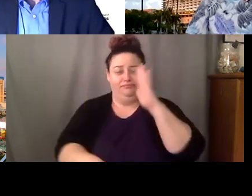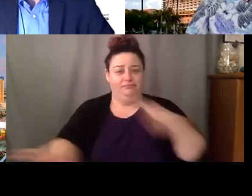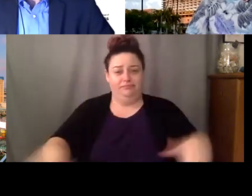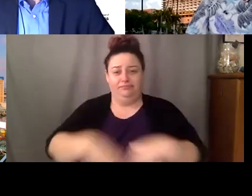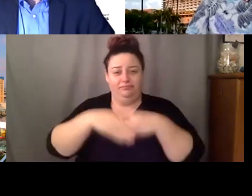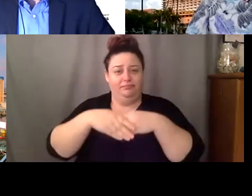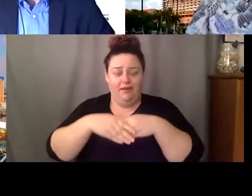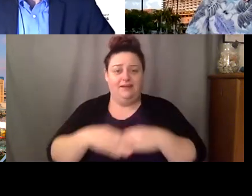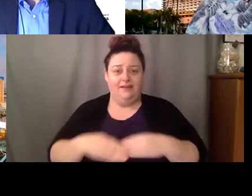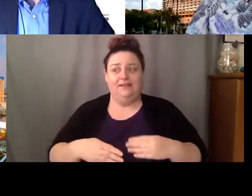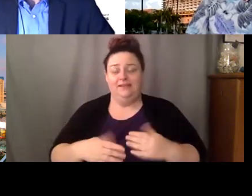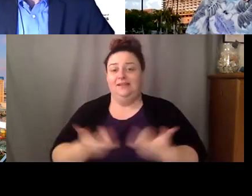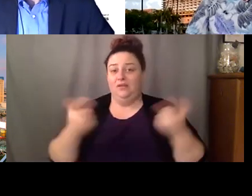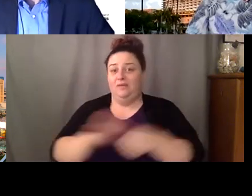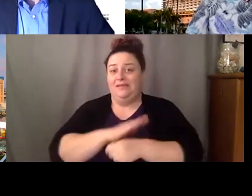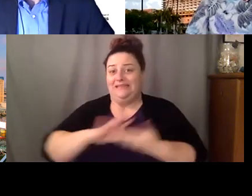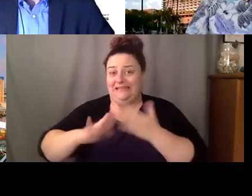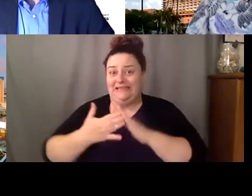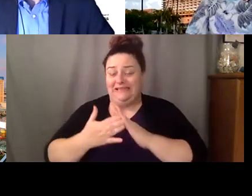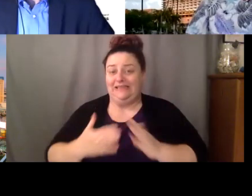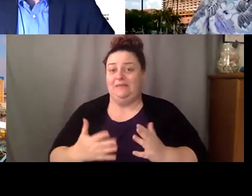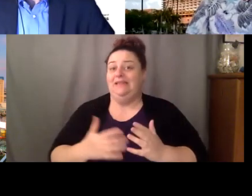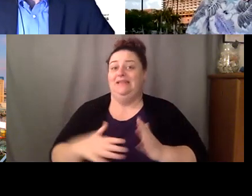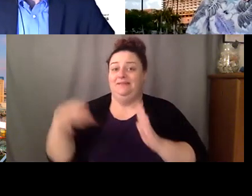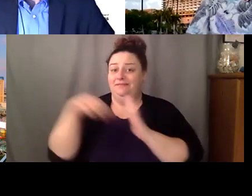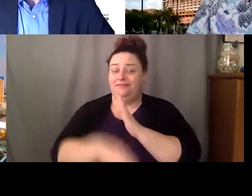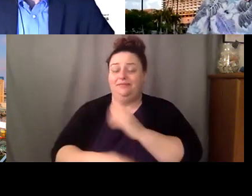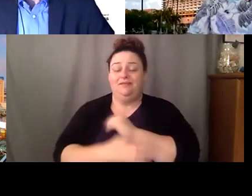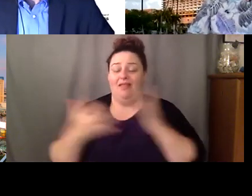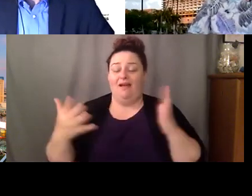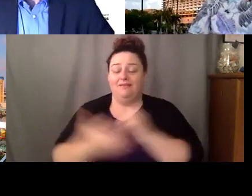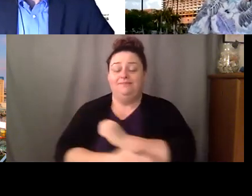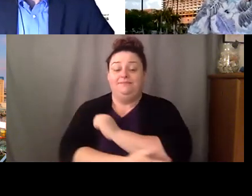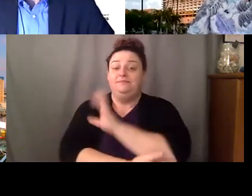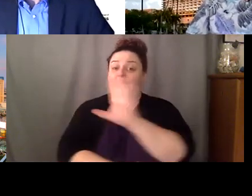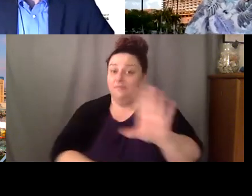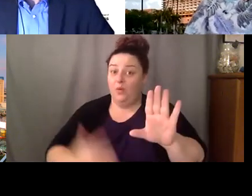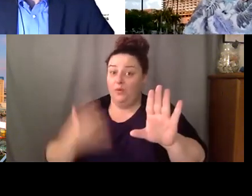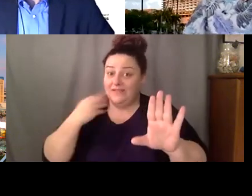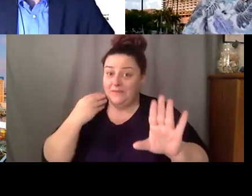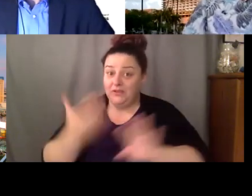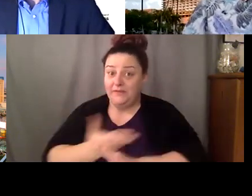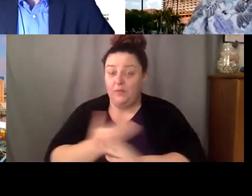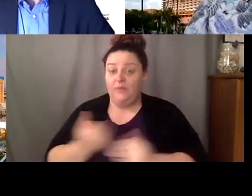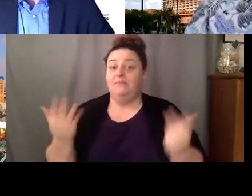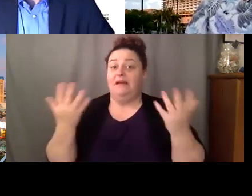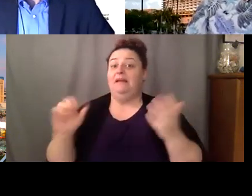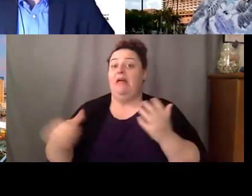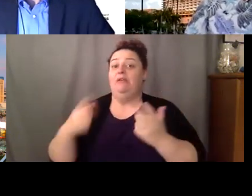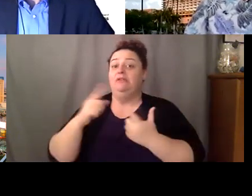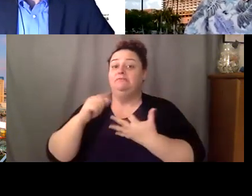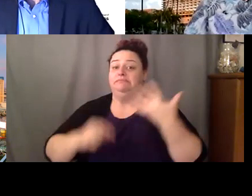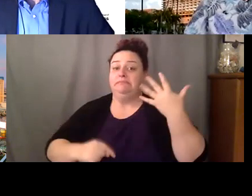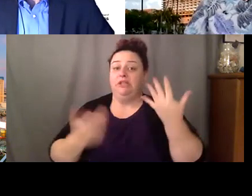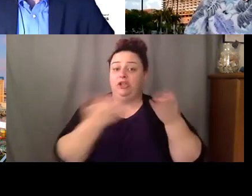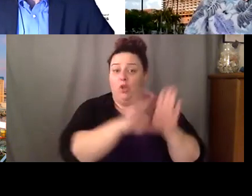and all the convention business started to cancel. Now, again, we've been through this before. You know, we've had other closures, as I mentioned, partially,